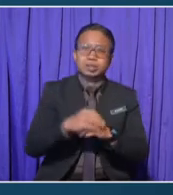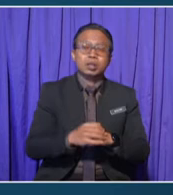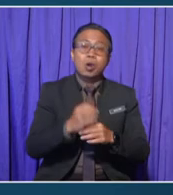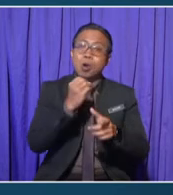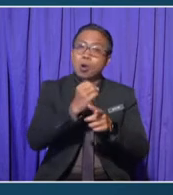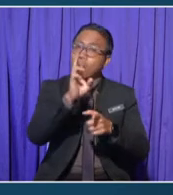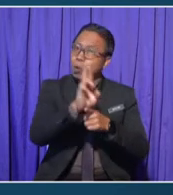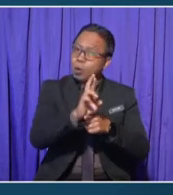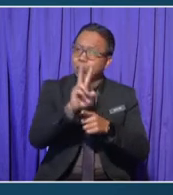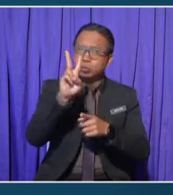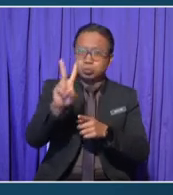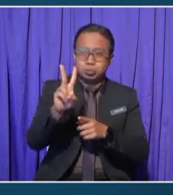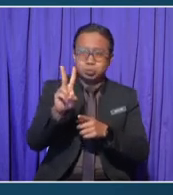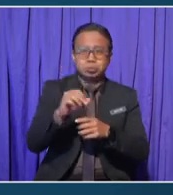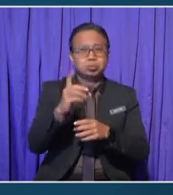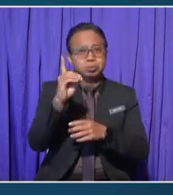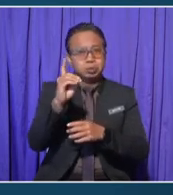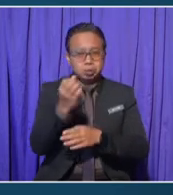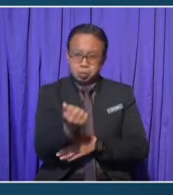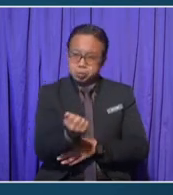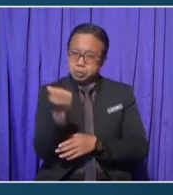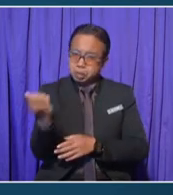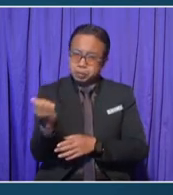a two-dimensional object.